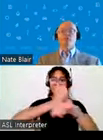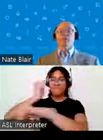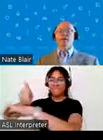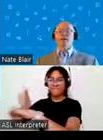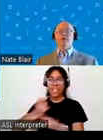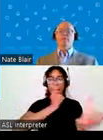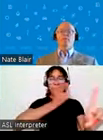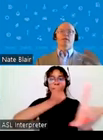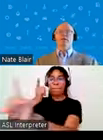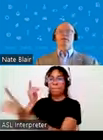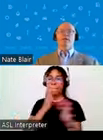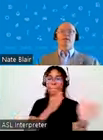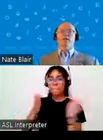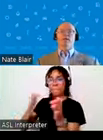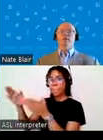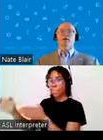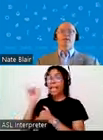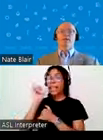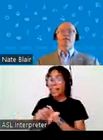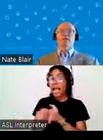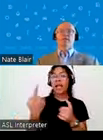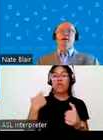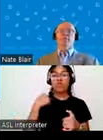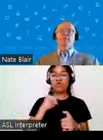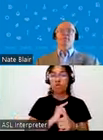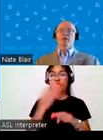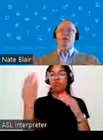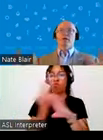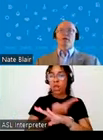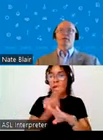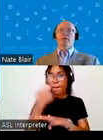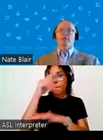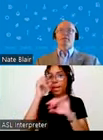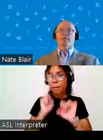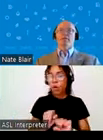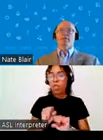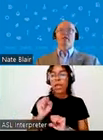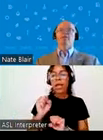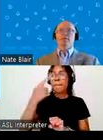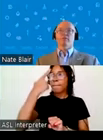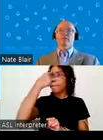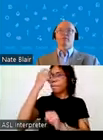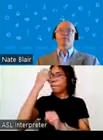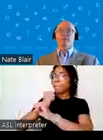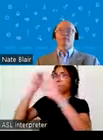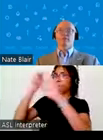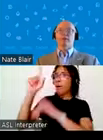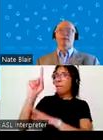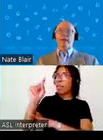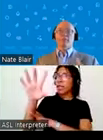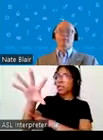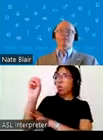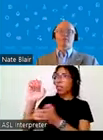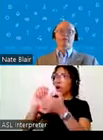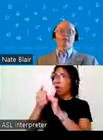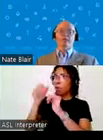2050 what is cost optimum or what the mix of renewables might be under